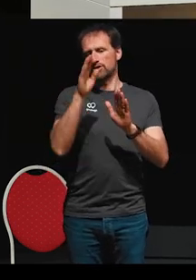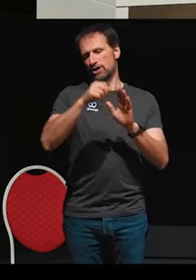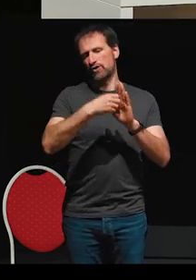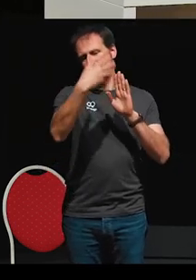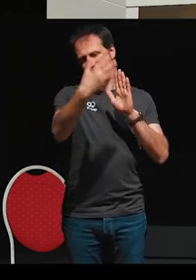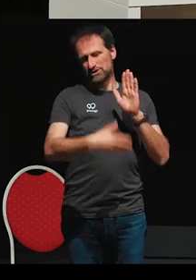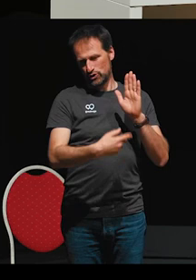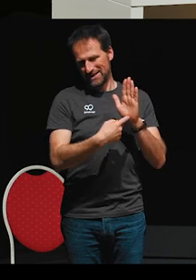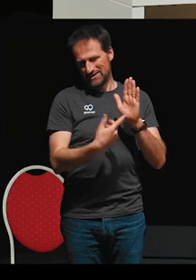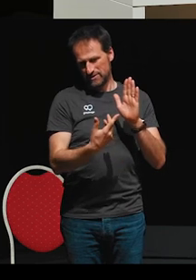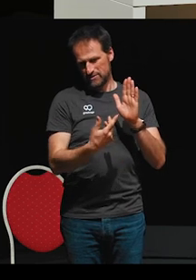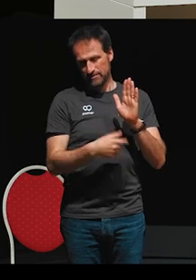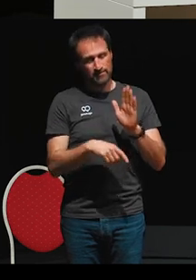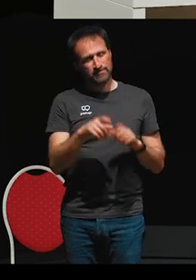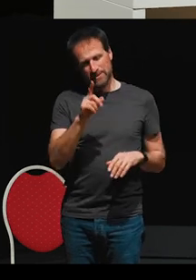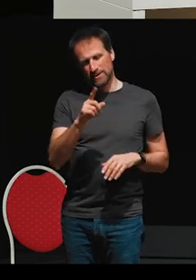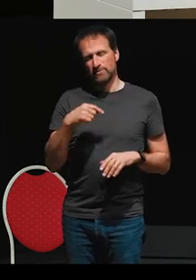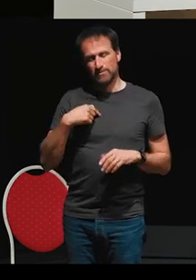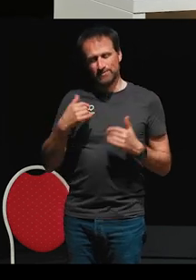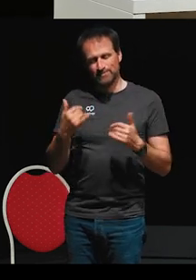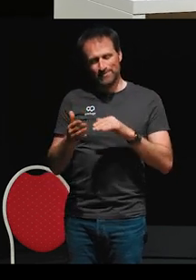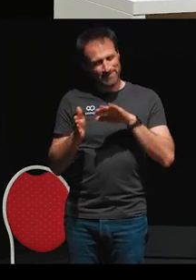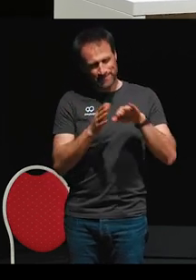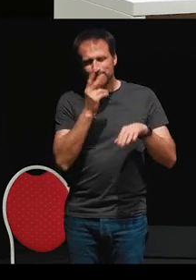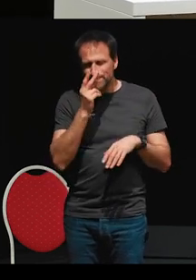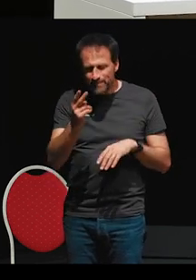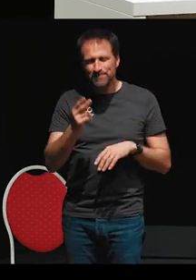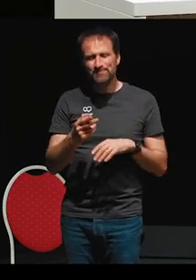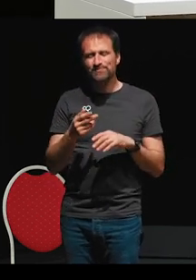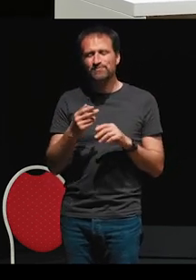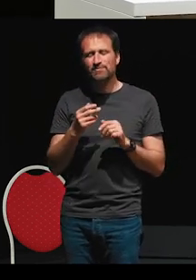let's look a little bit about